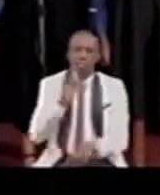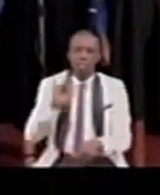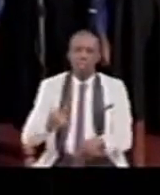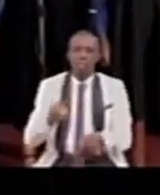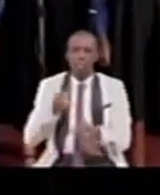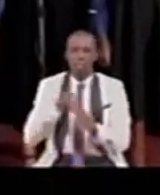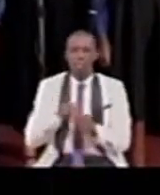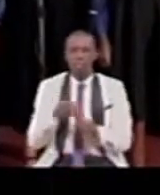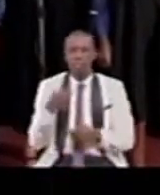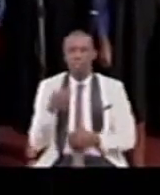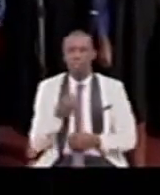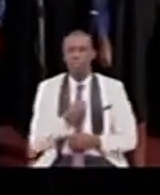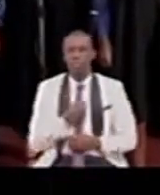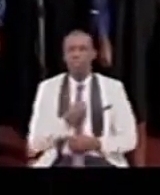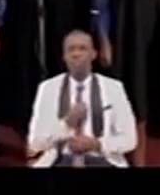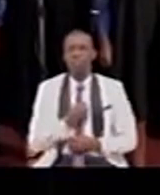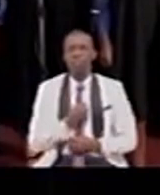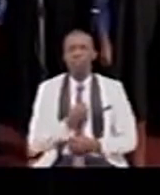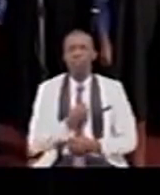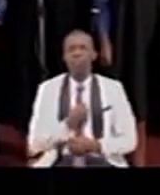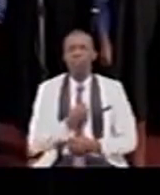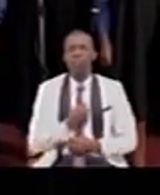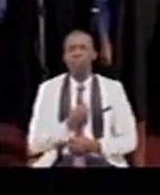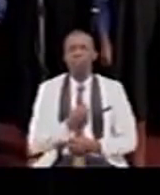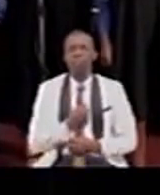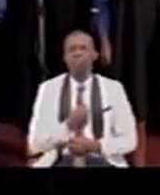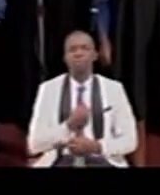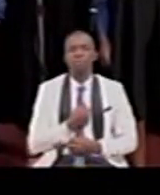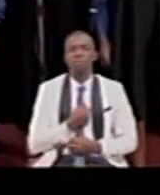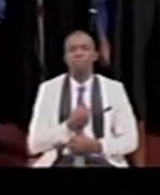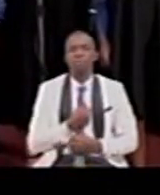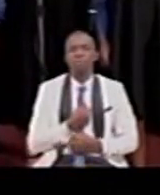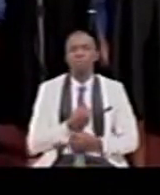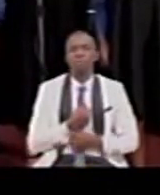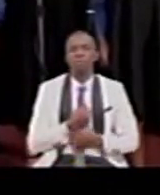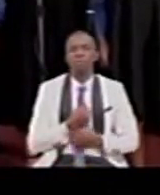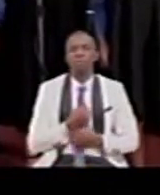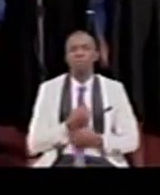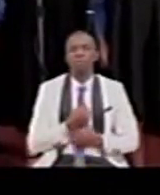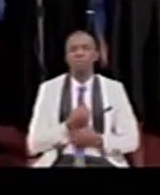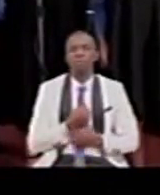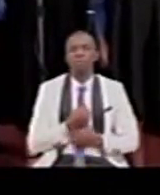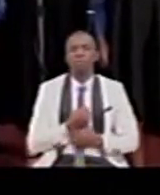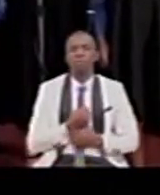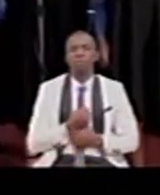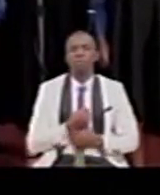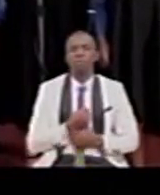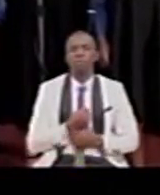Thank you.